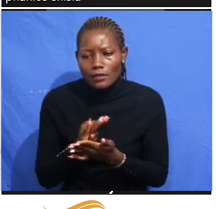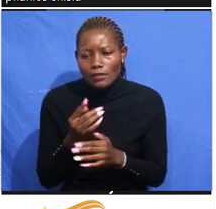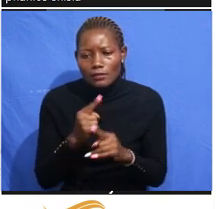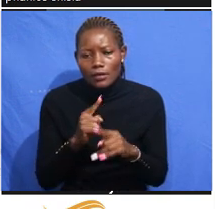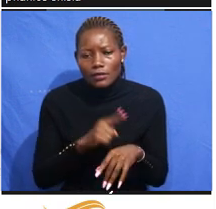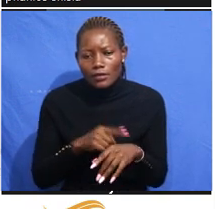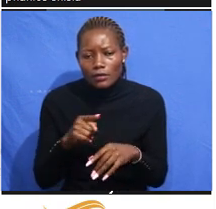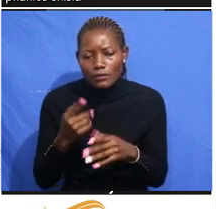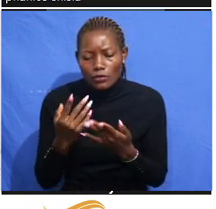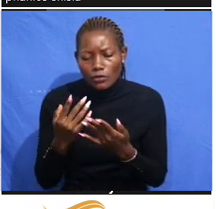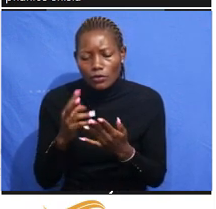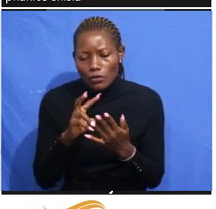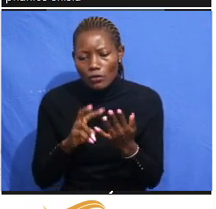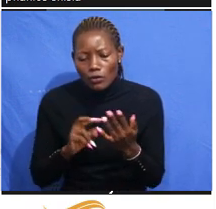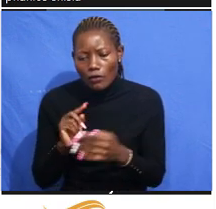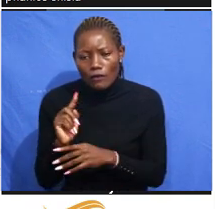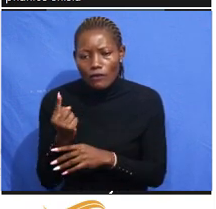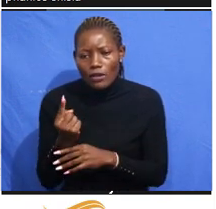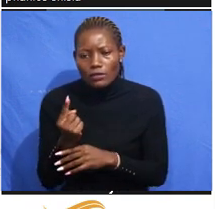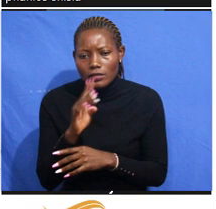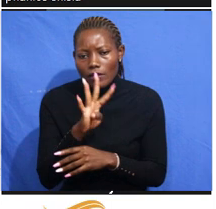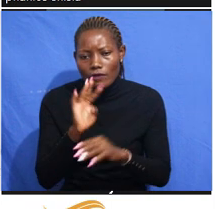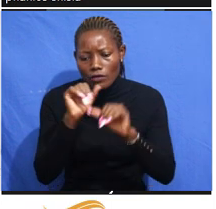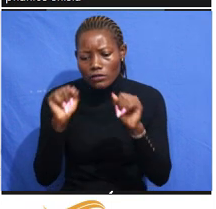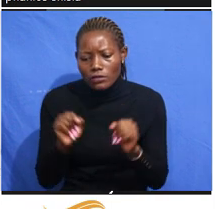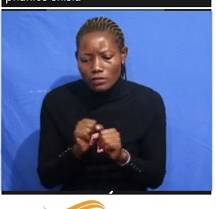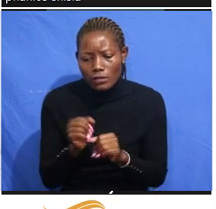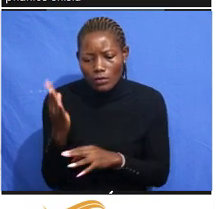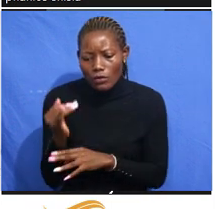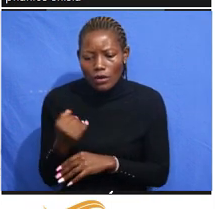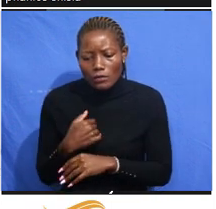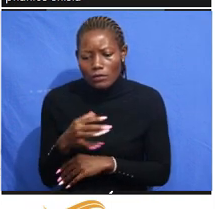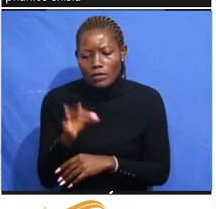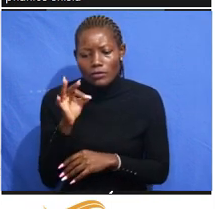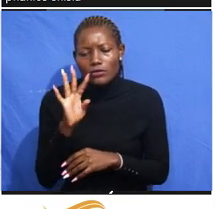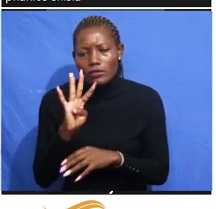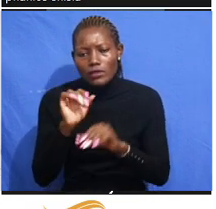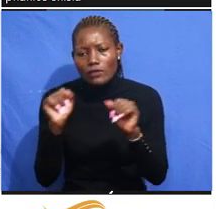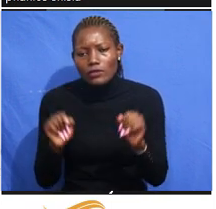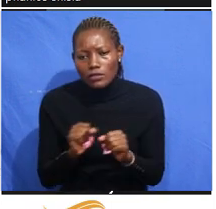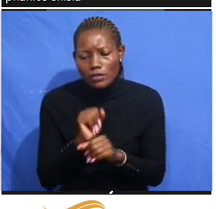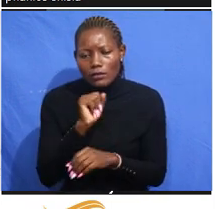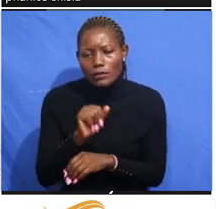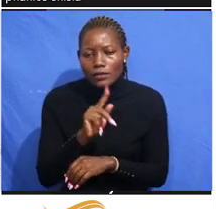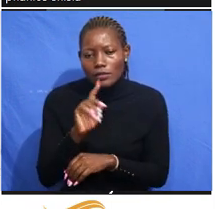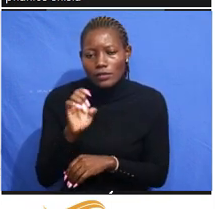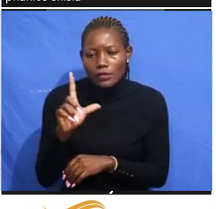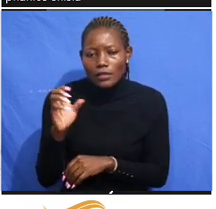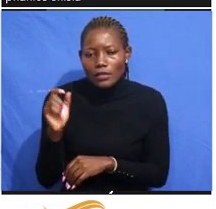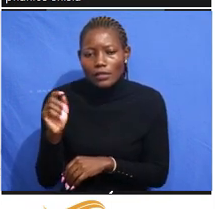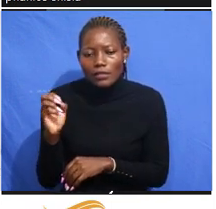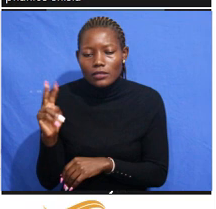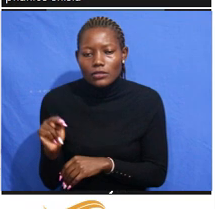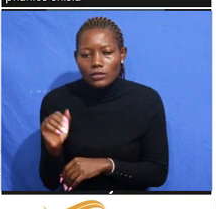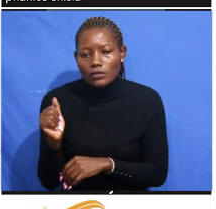look at, first of all, the first 4 systems. And why I've chosen these 4 systems: skeletal, articular, muscular, and